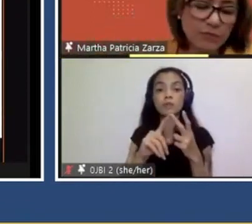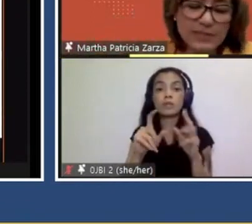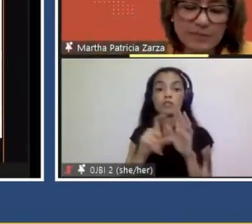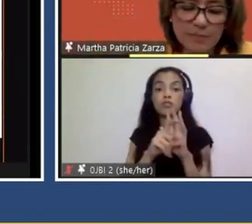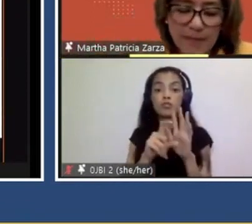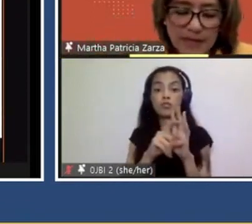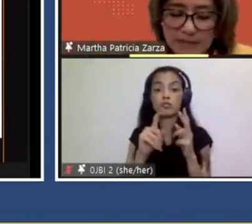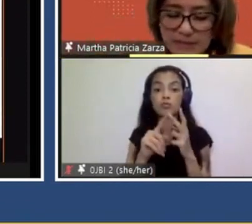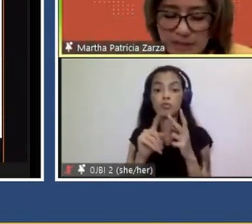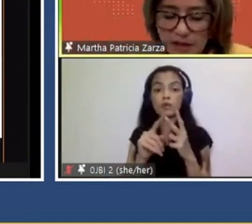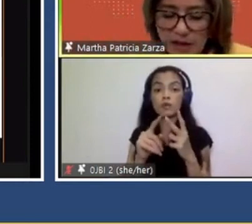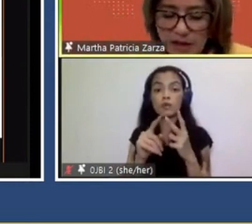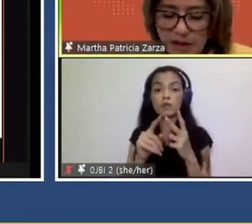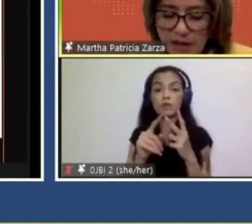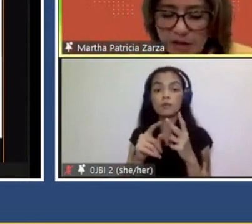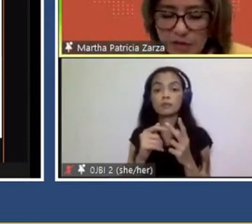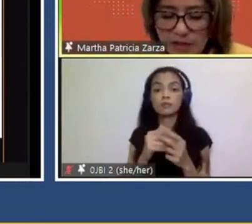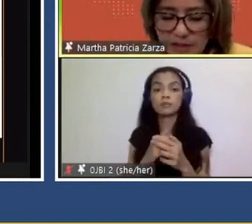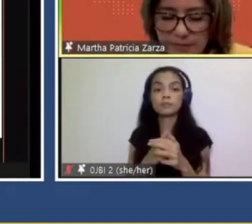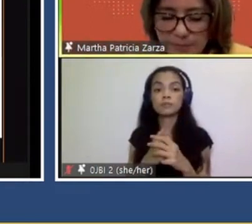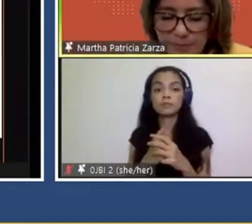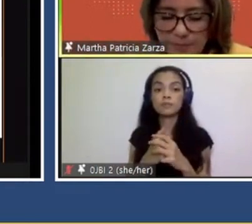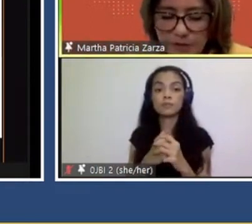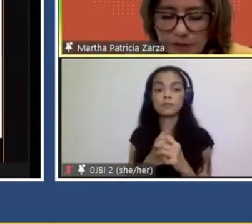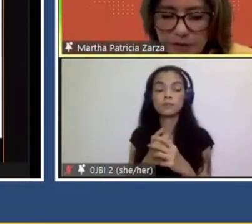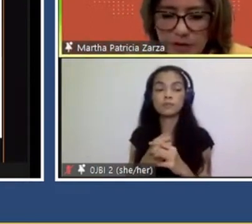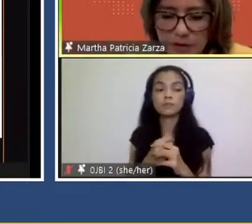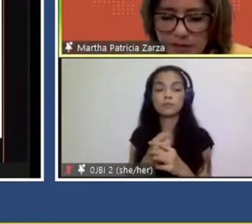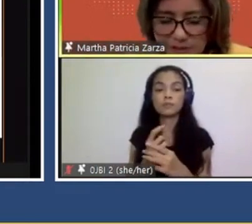that it was based on